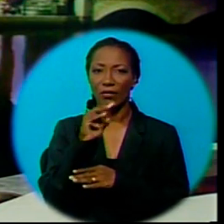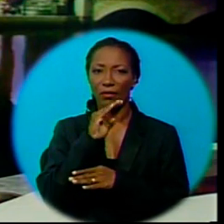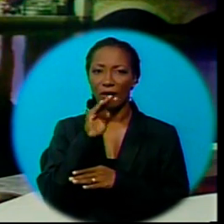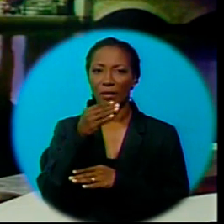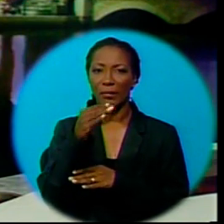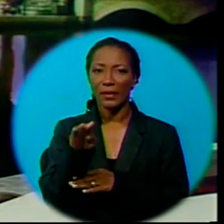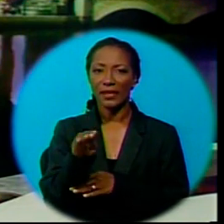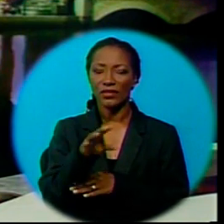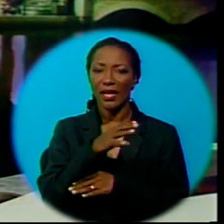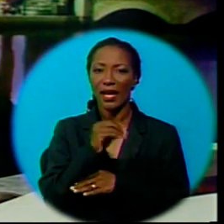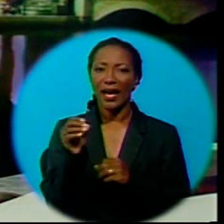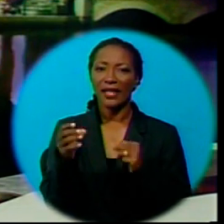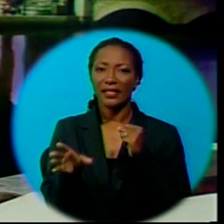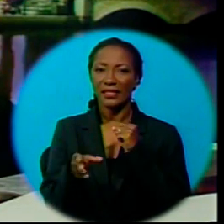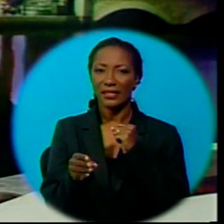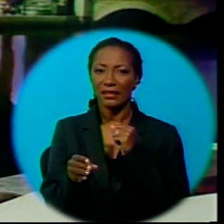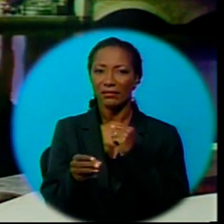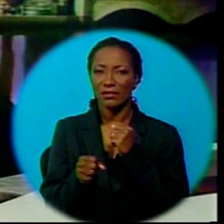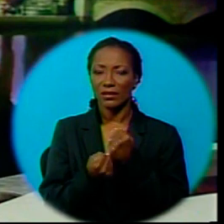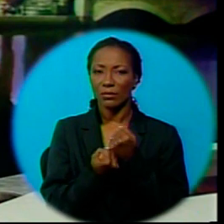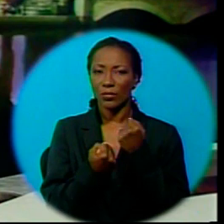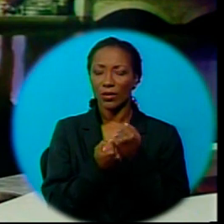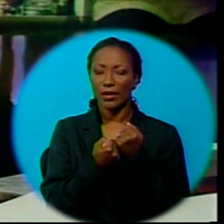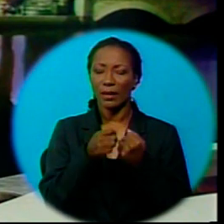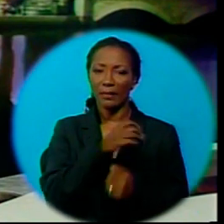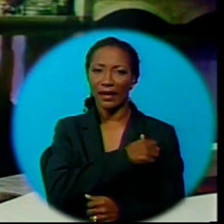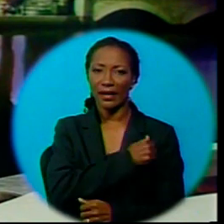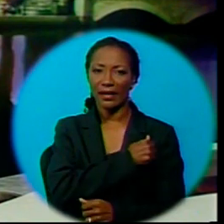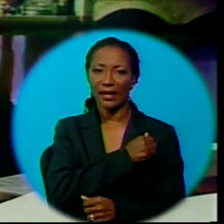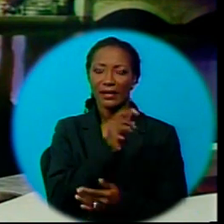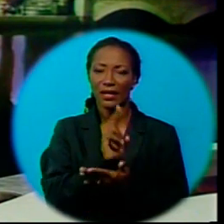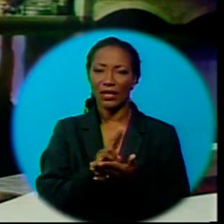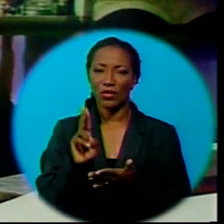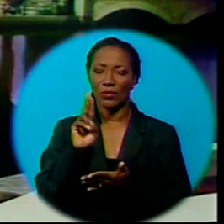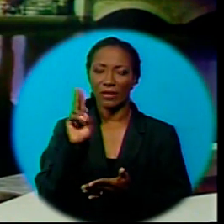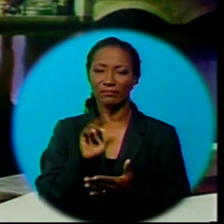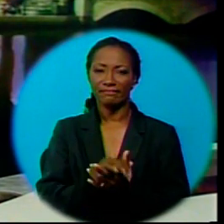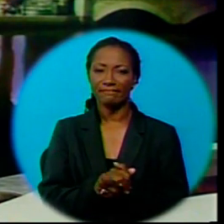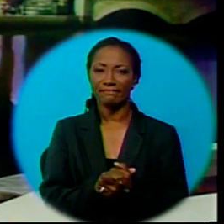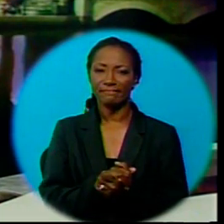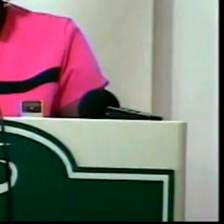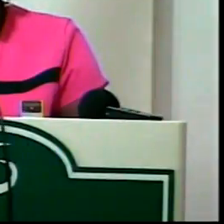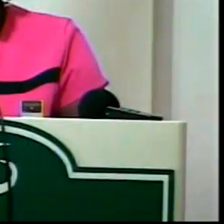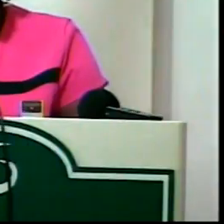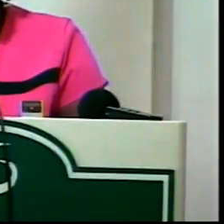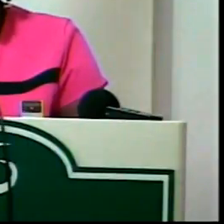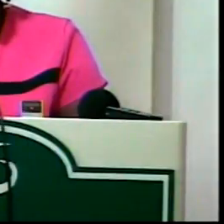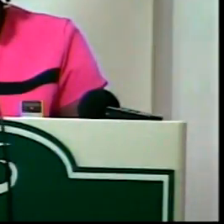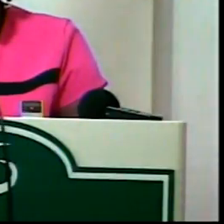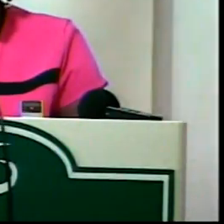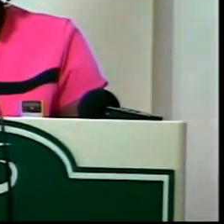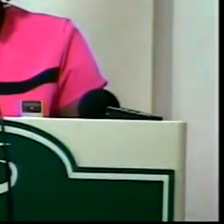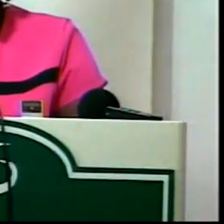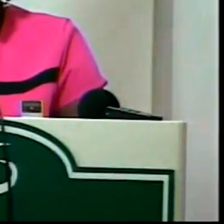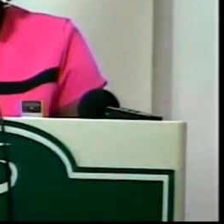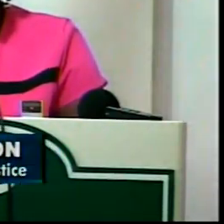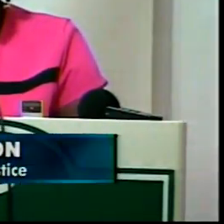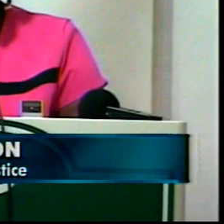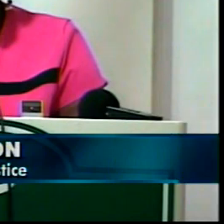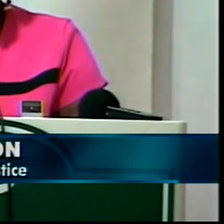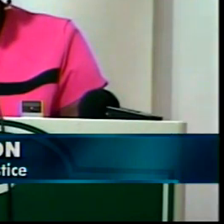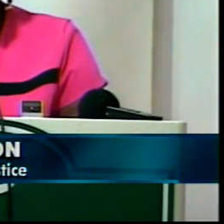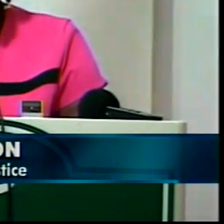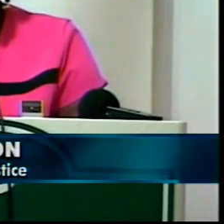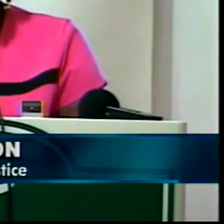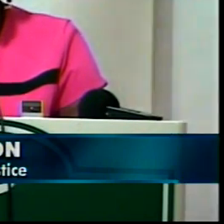government under an agreement with the University of the West Indies. Our main focus in terms of legislation is on the drafting of